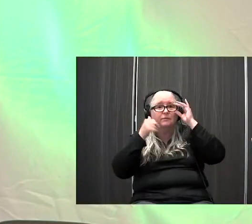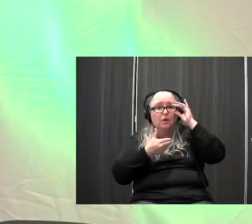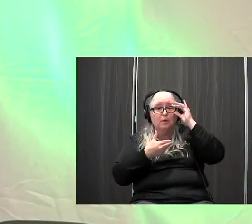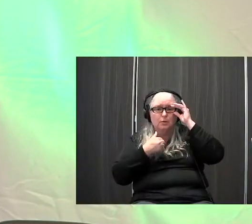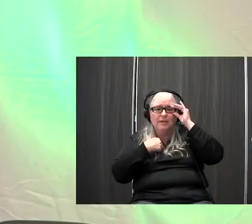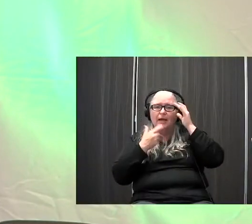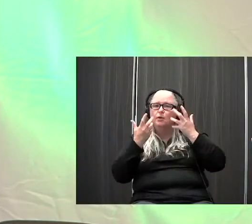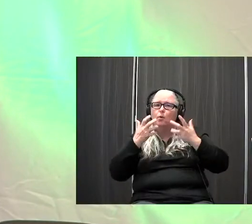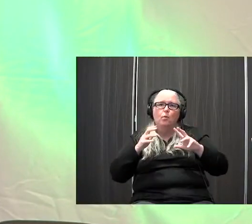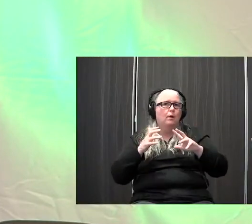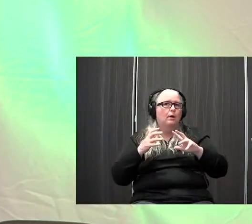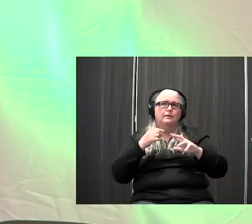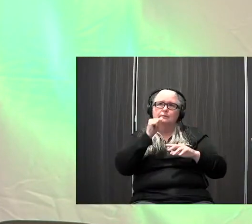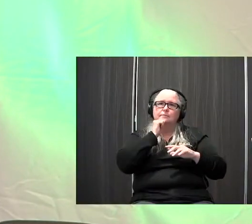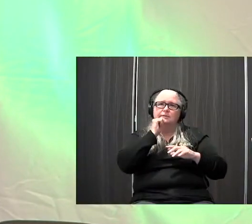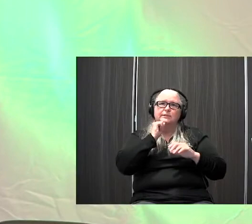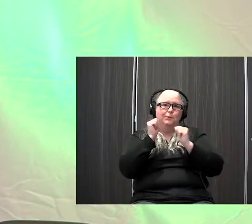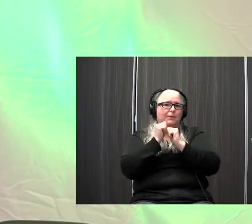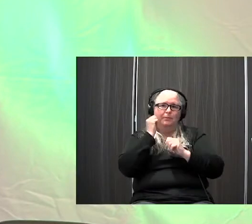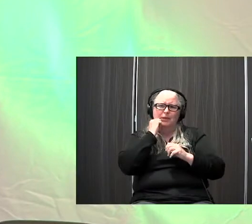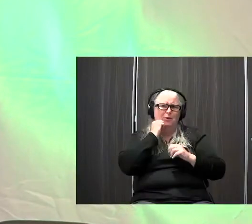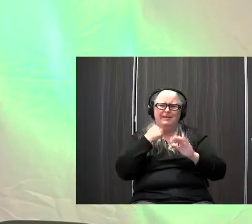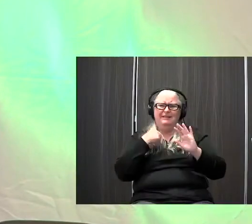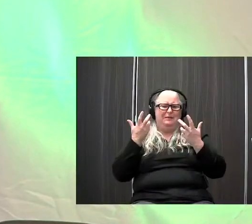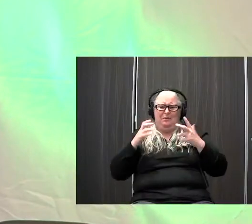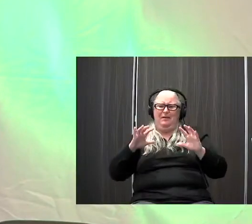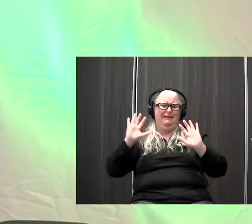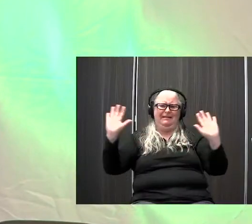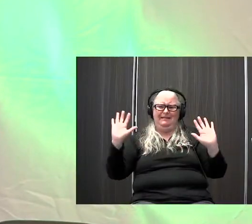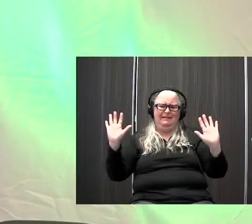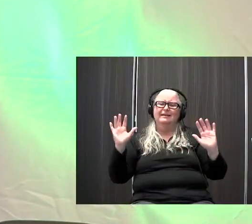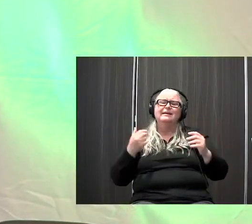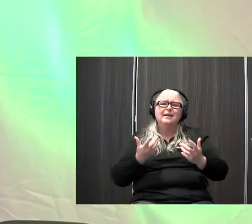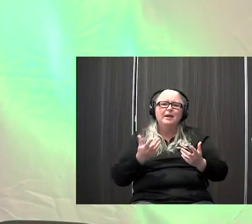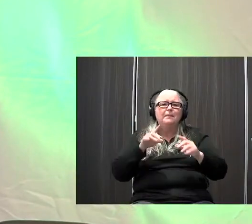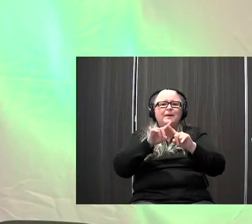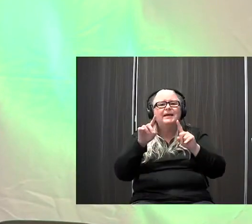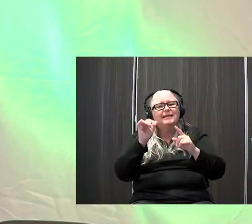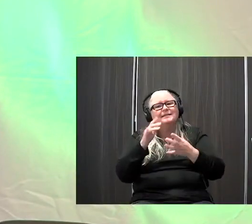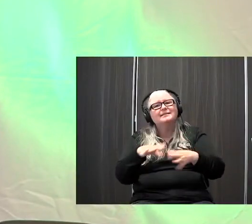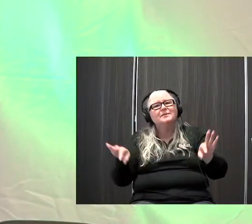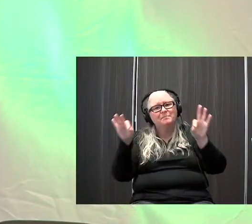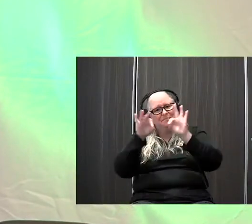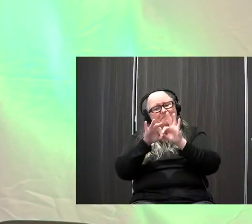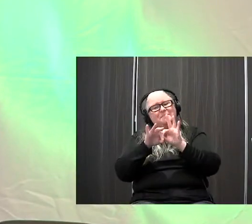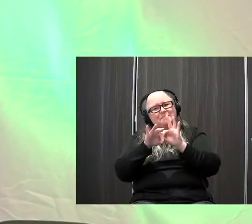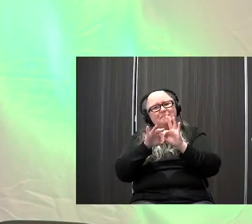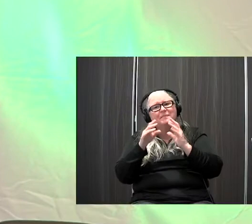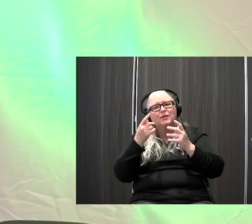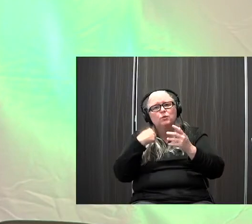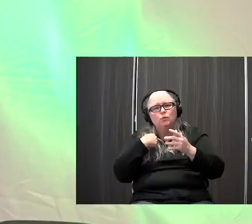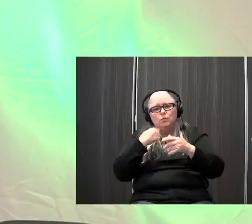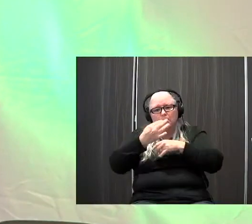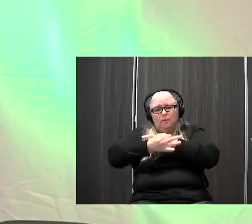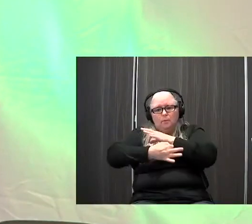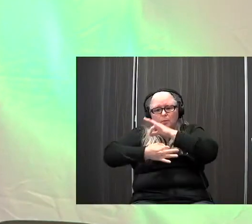to have to deal with periods when they come along as well. I think it's important to